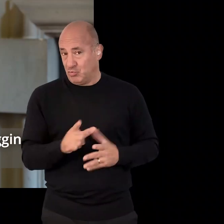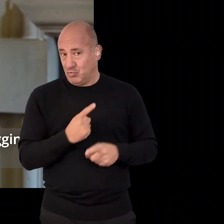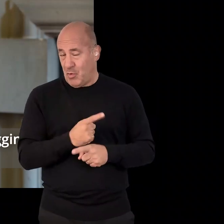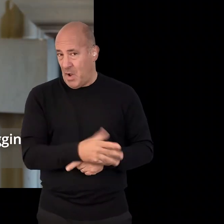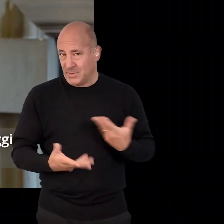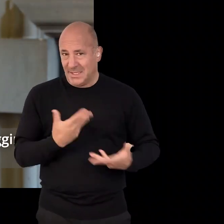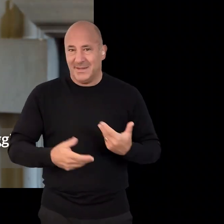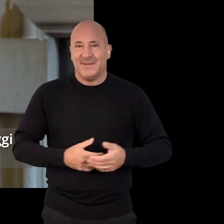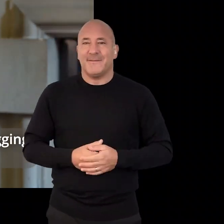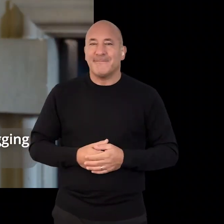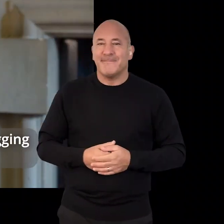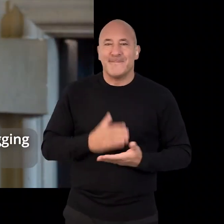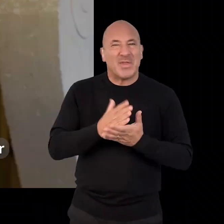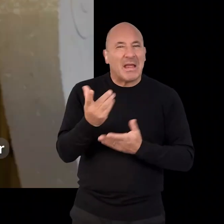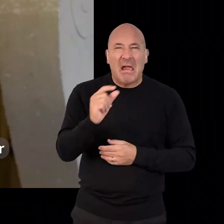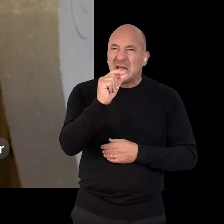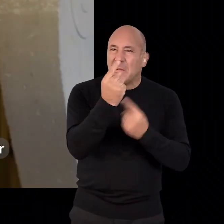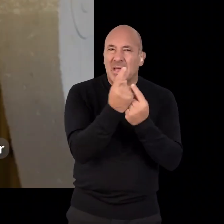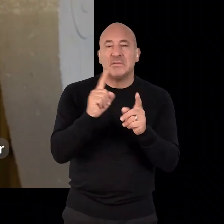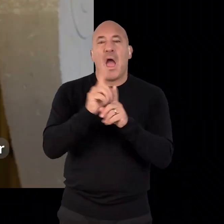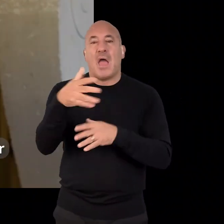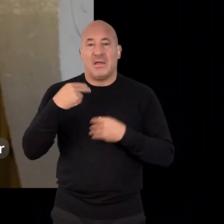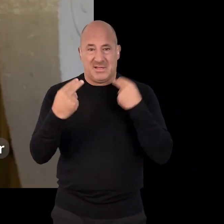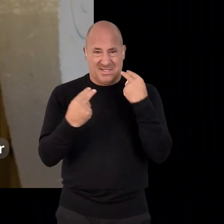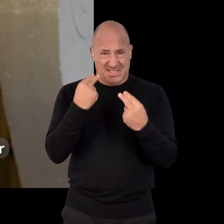has to. And it was just little